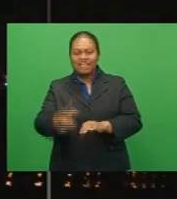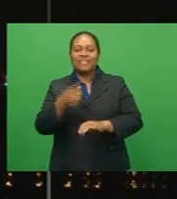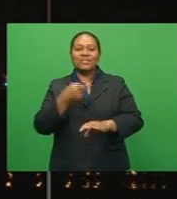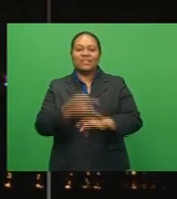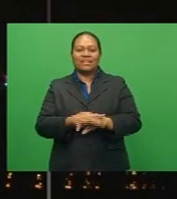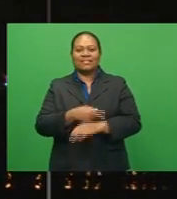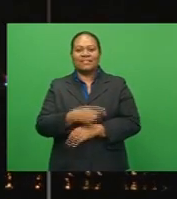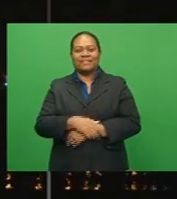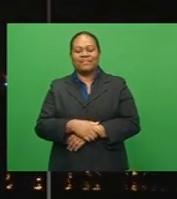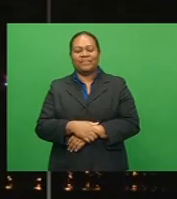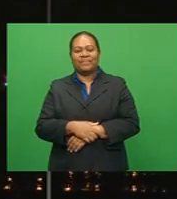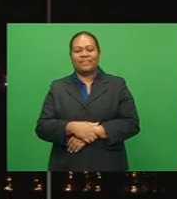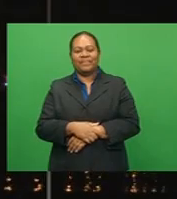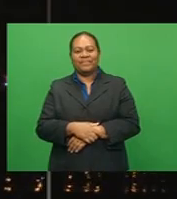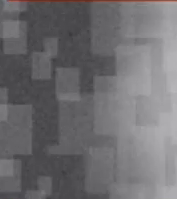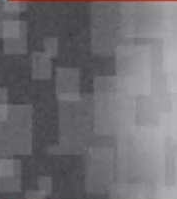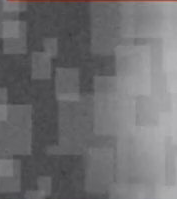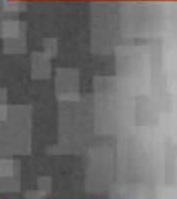asking,